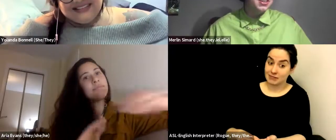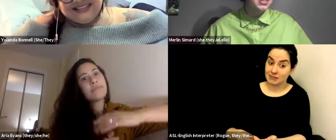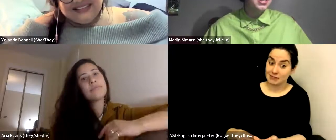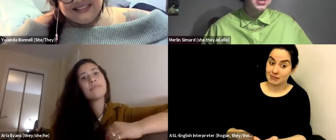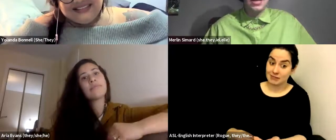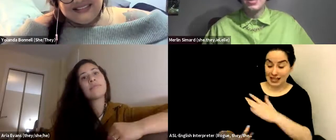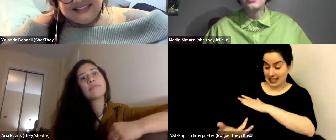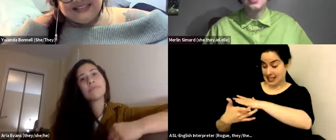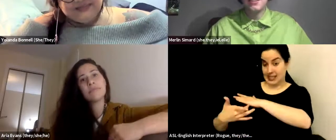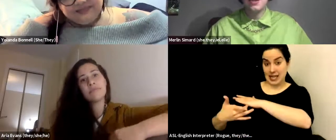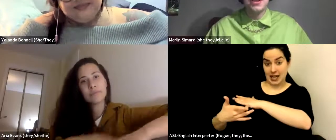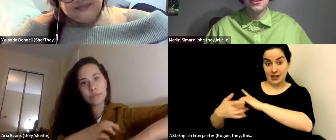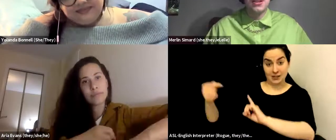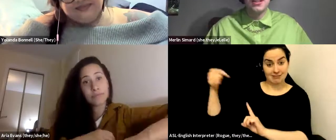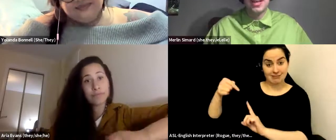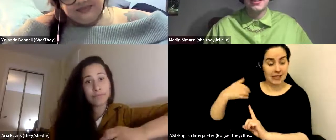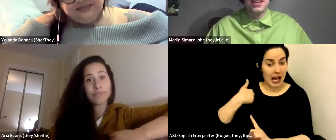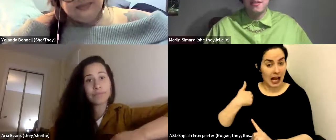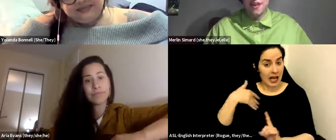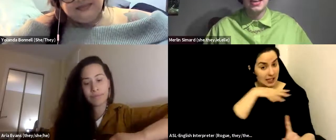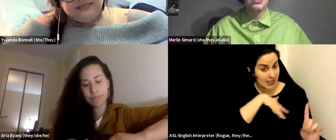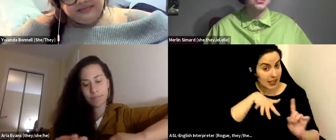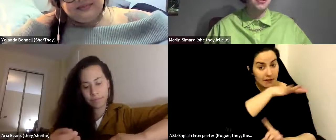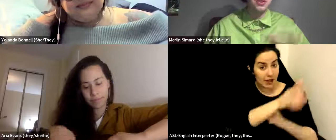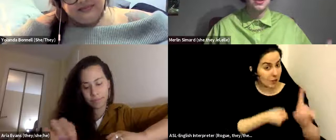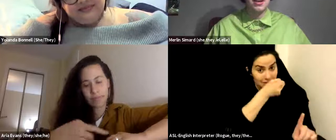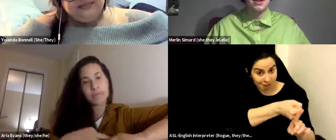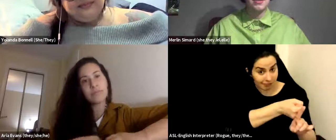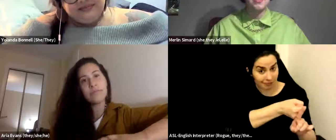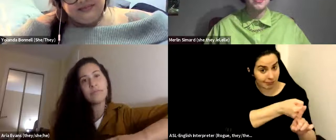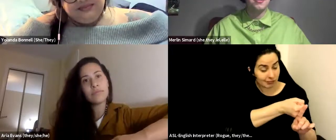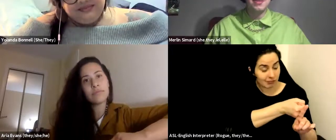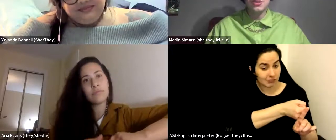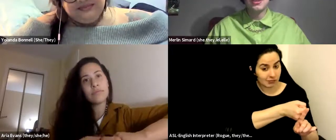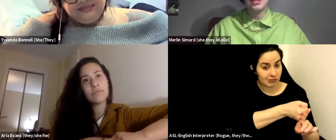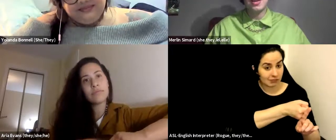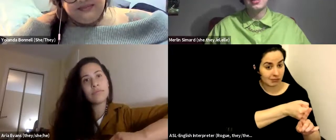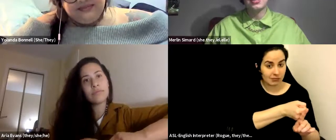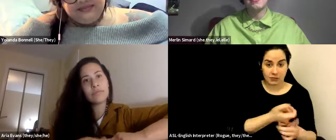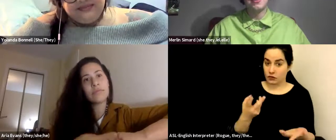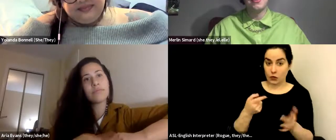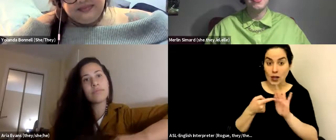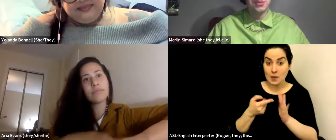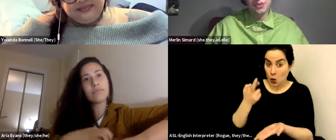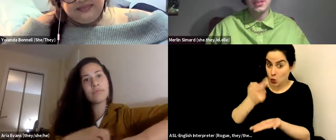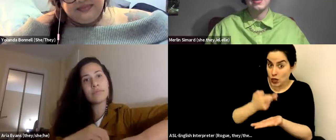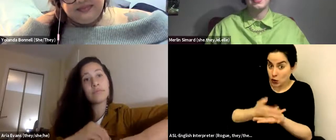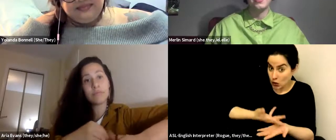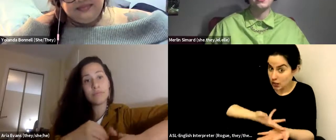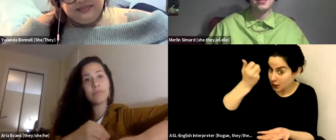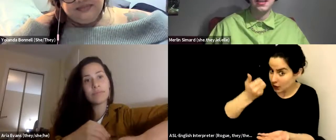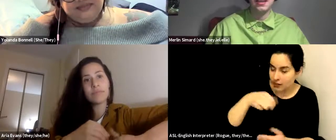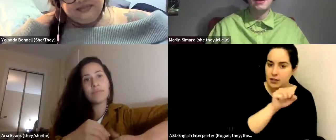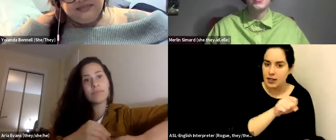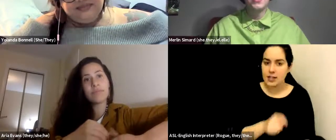that technology like has an environmental like effect over resource extraction, but over producing it